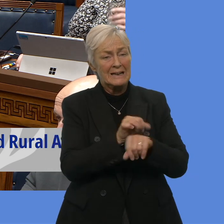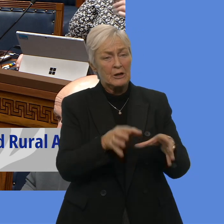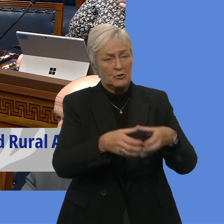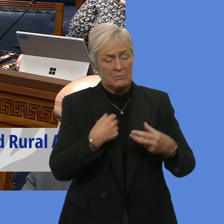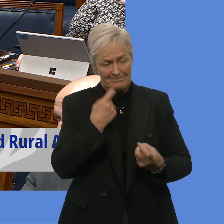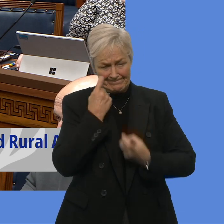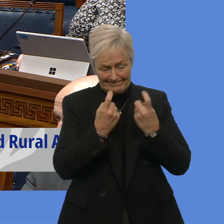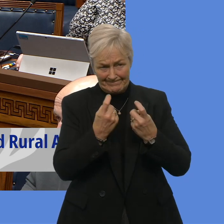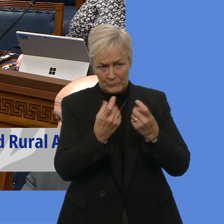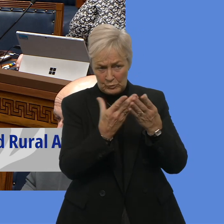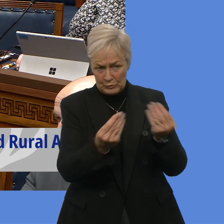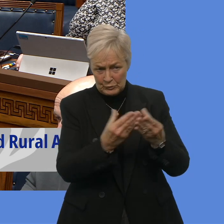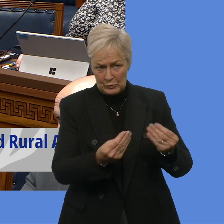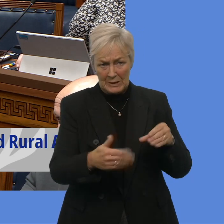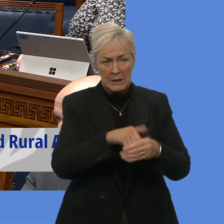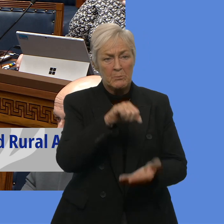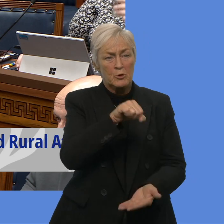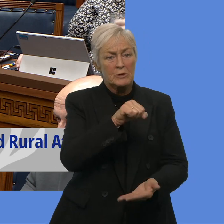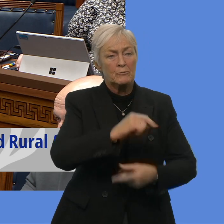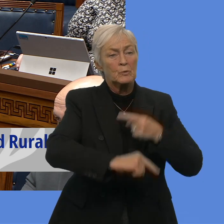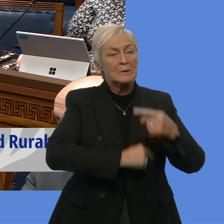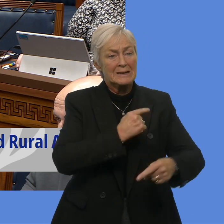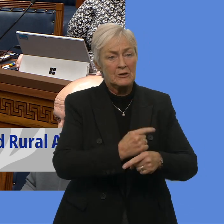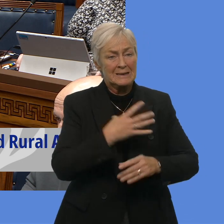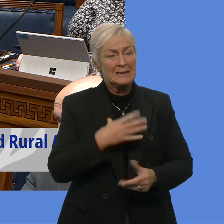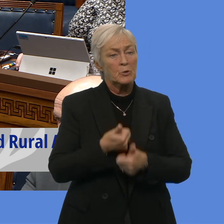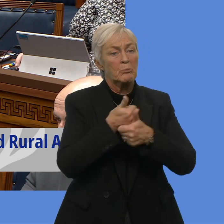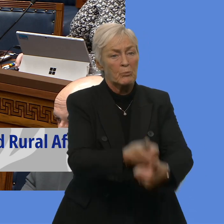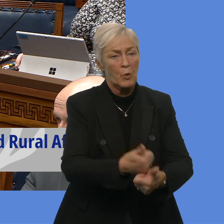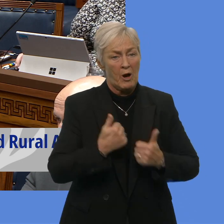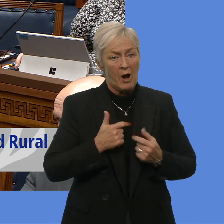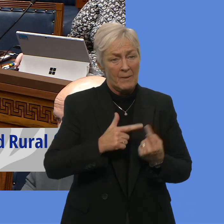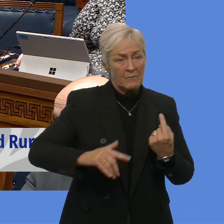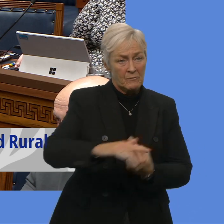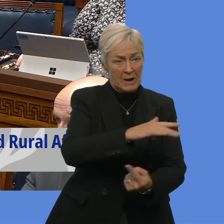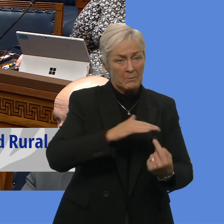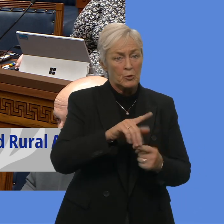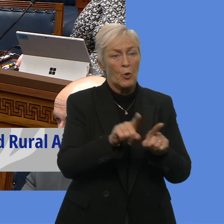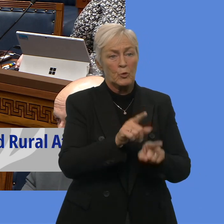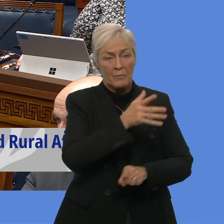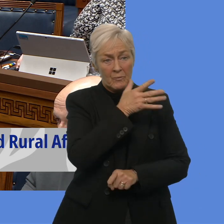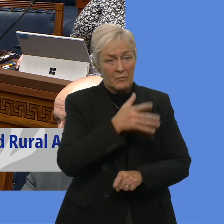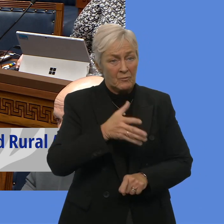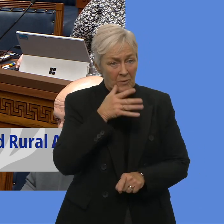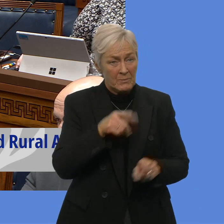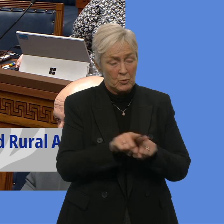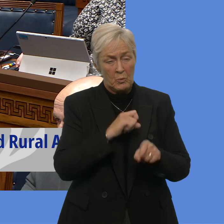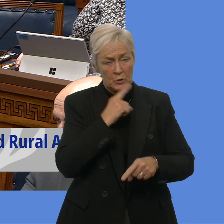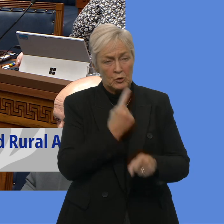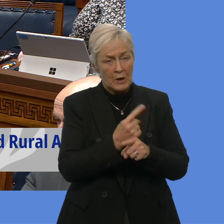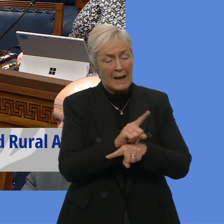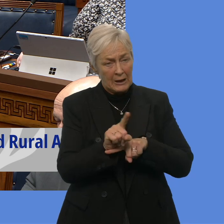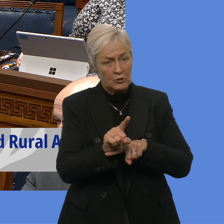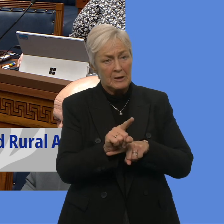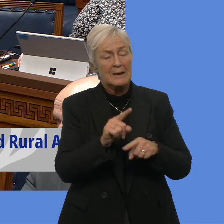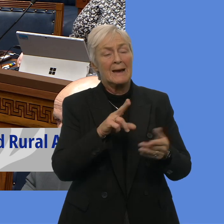be seeking to address in terms of the budget for next year, because we need to support our environment alongside also farming, which we'll talk about no doubt today. The